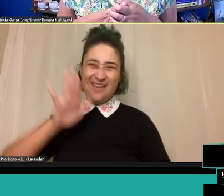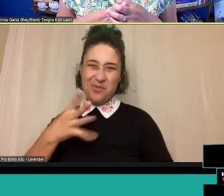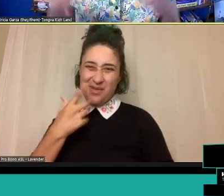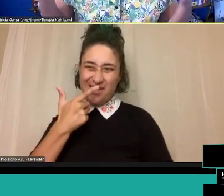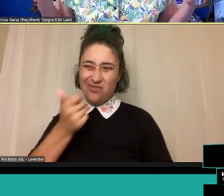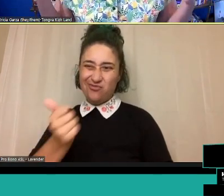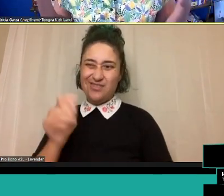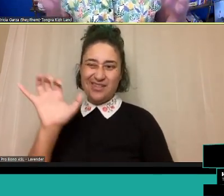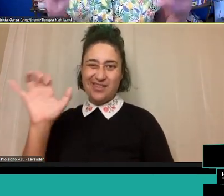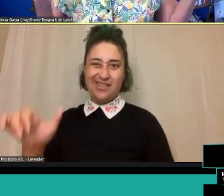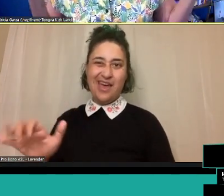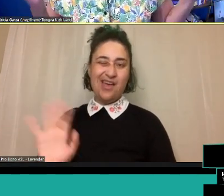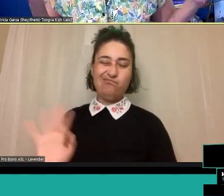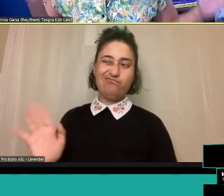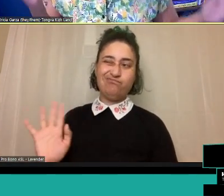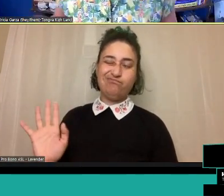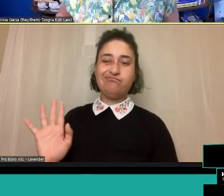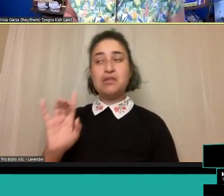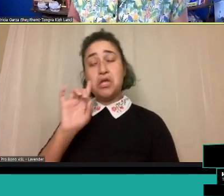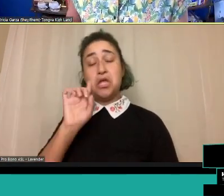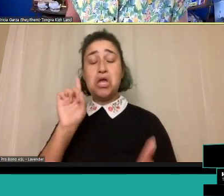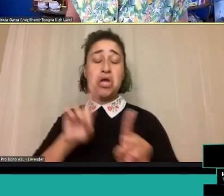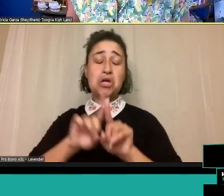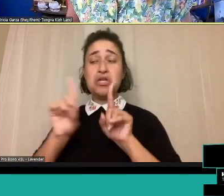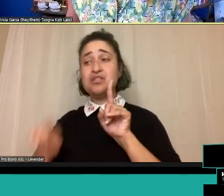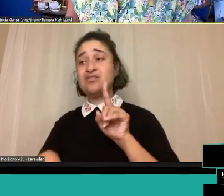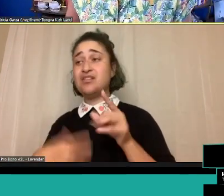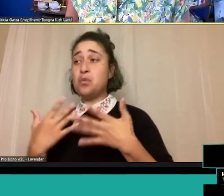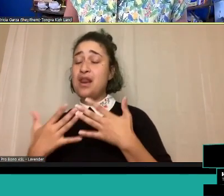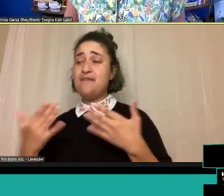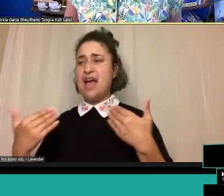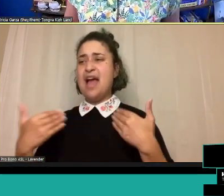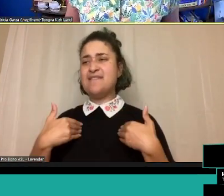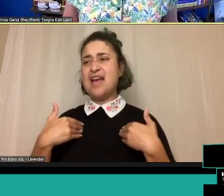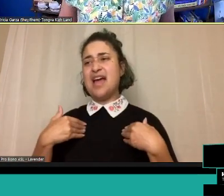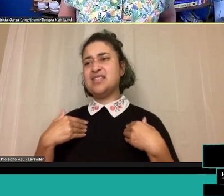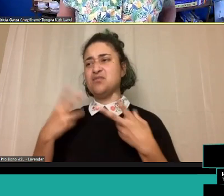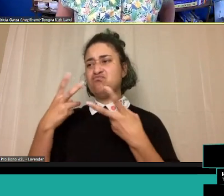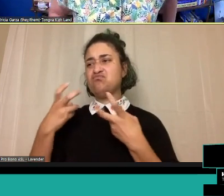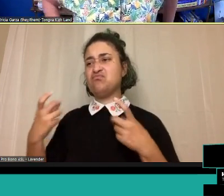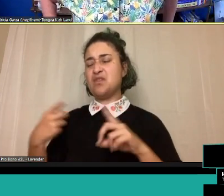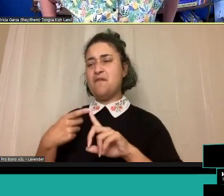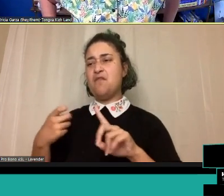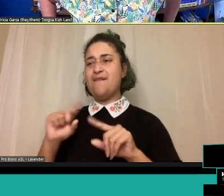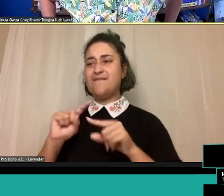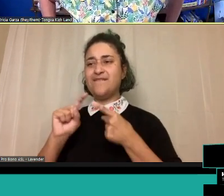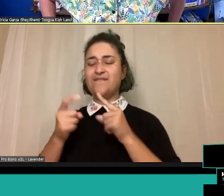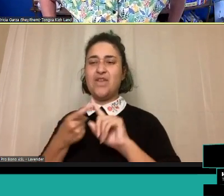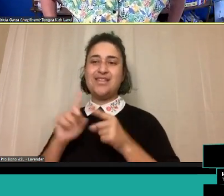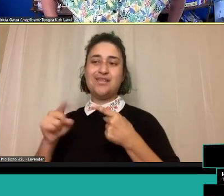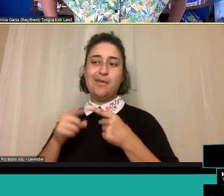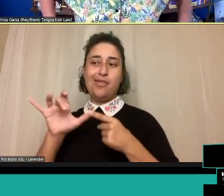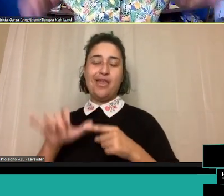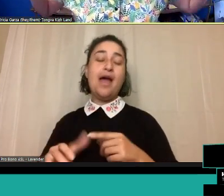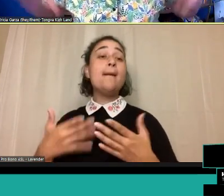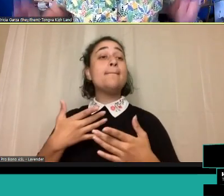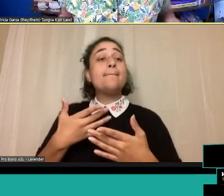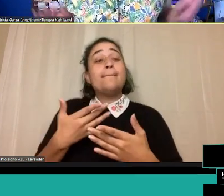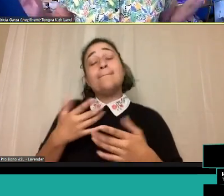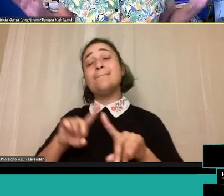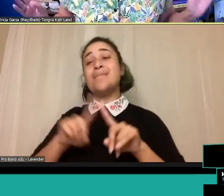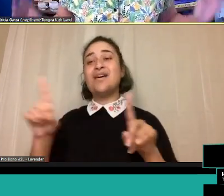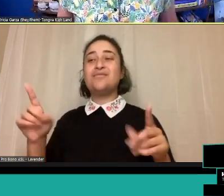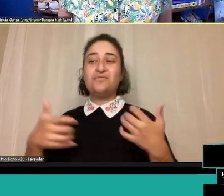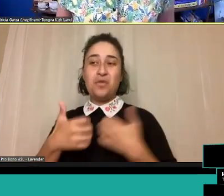And agree to disagree, you know, I've had some criticism around that from friends and, you know, family, but for the most part, that's just